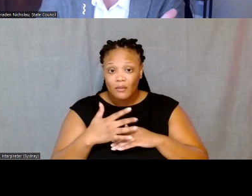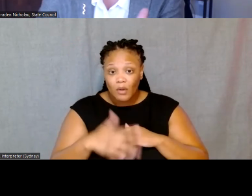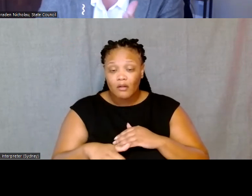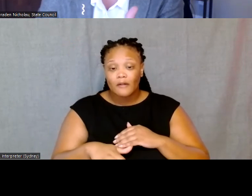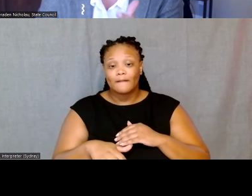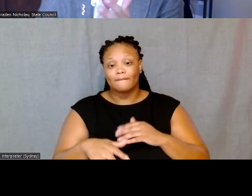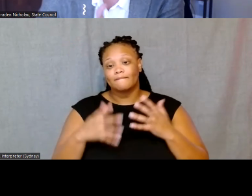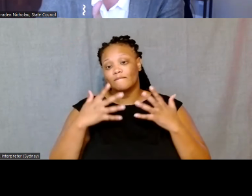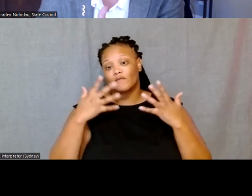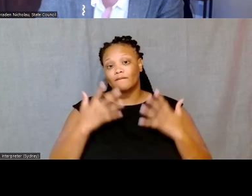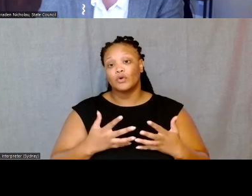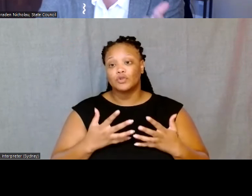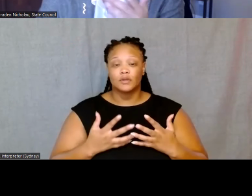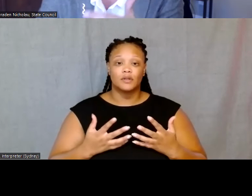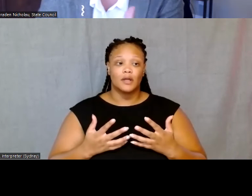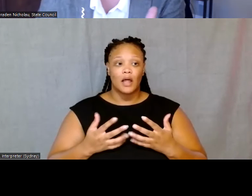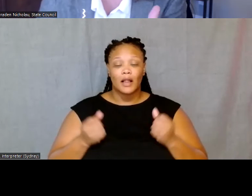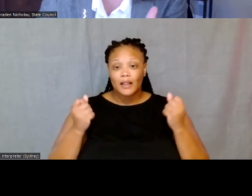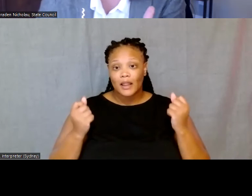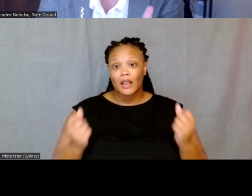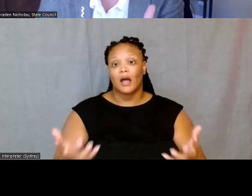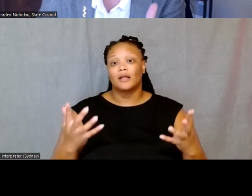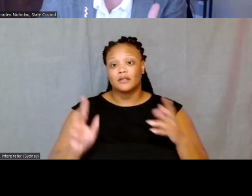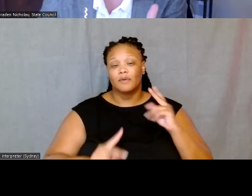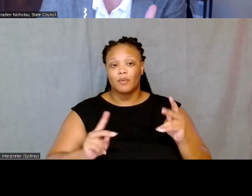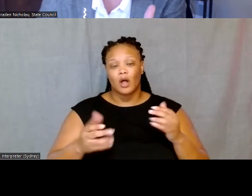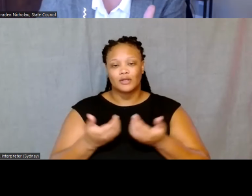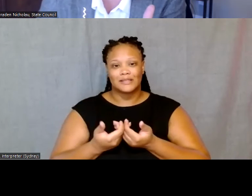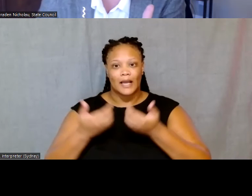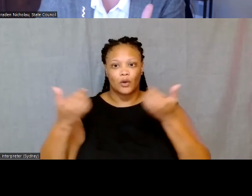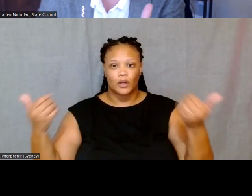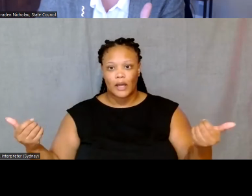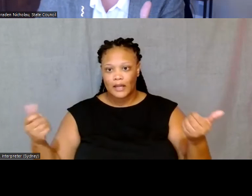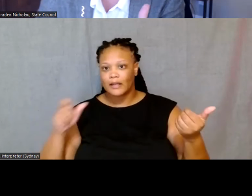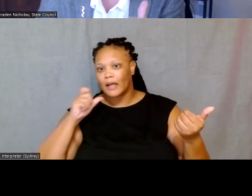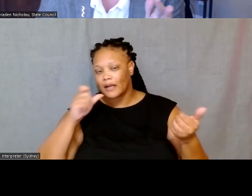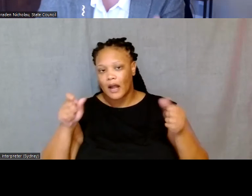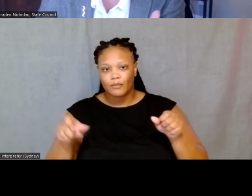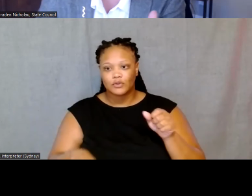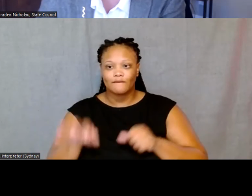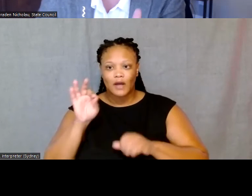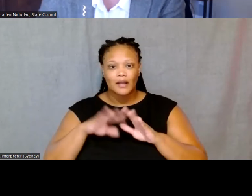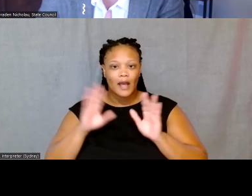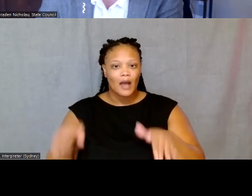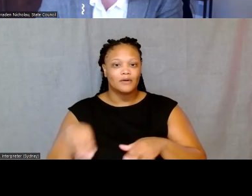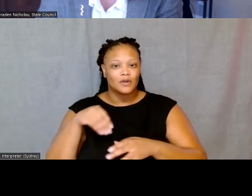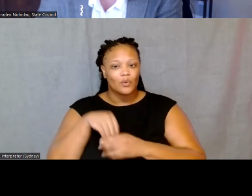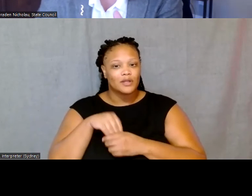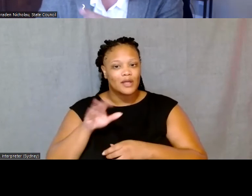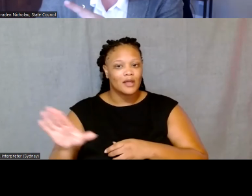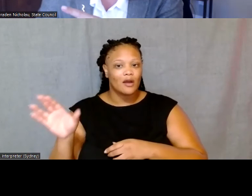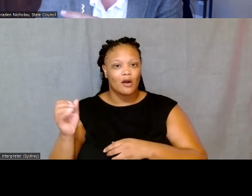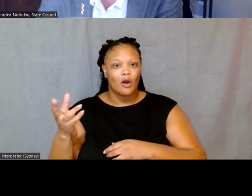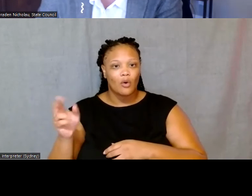that unfortunately are more segregated, not able to find housing in their own communities. And so the Tax Credit Allocation